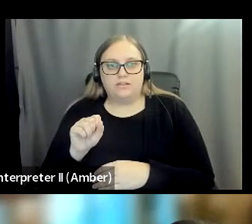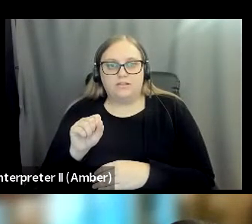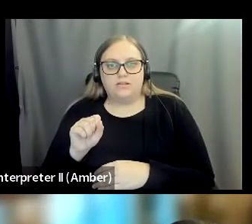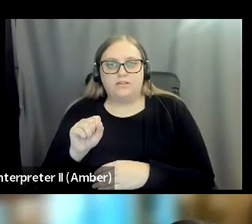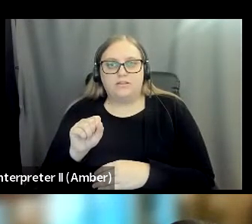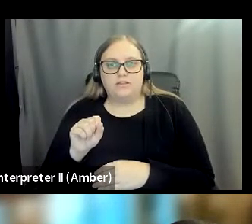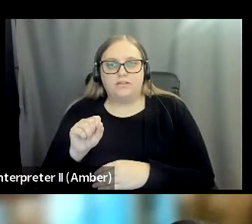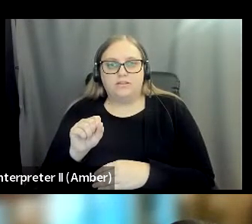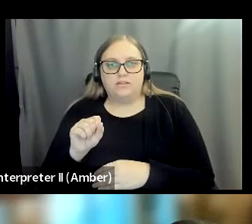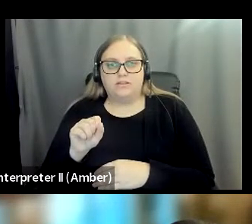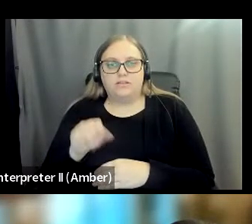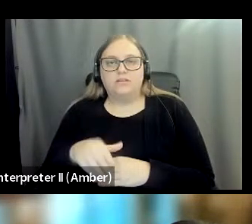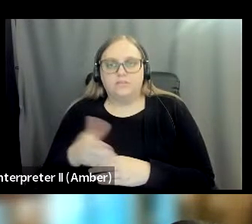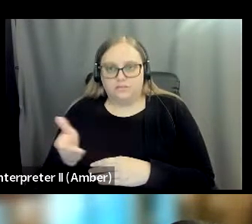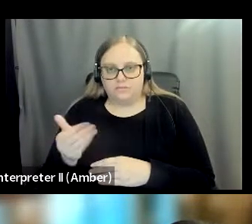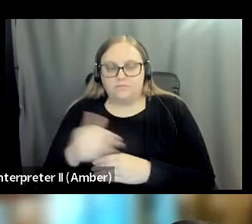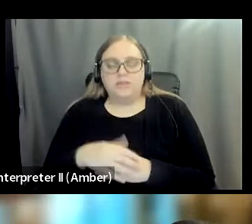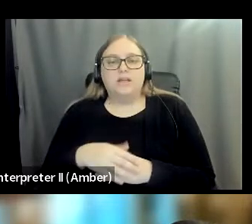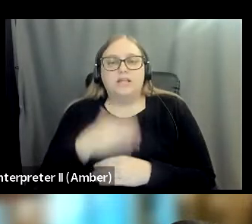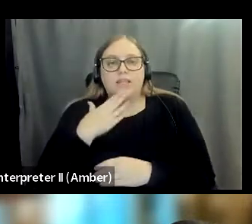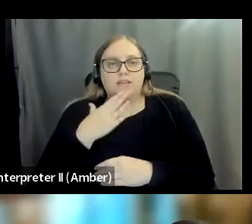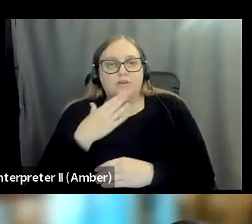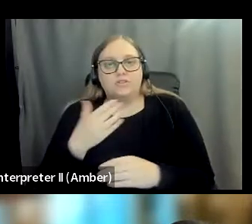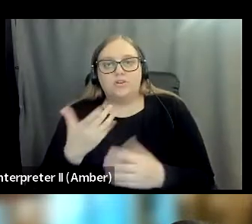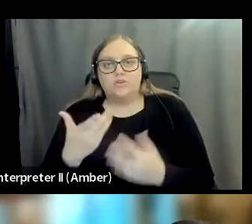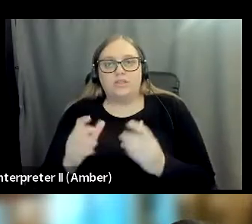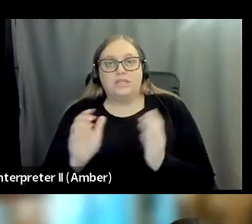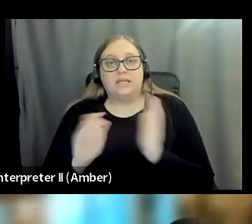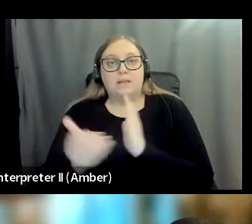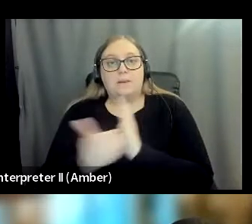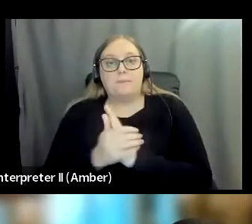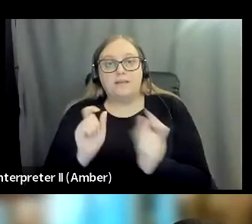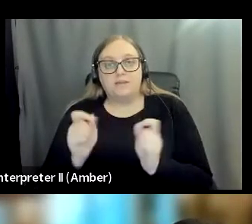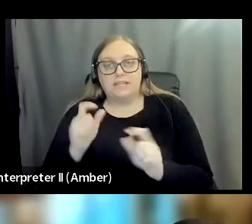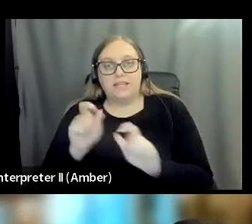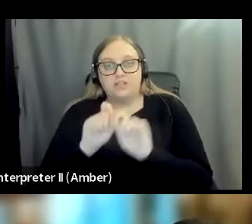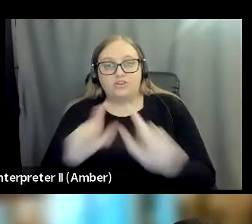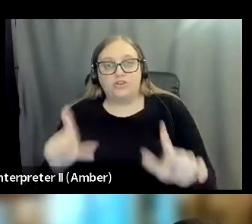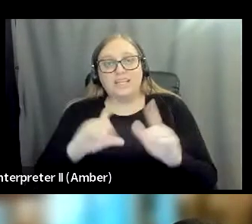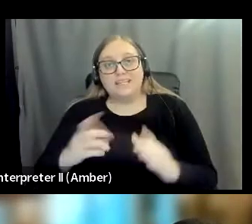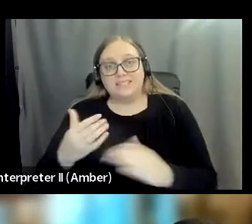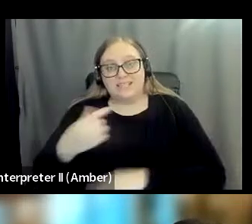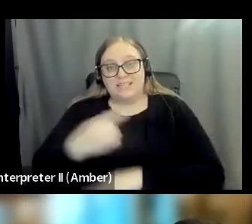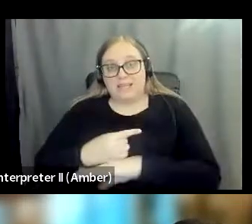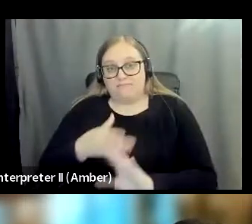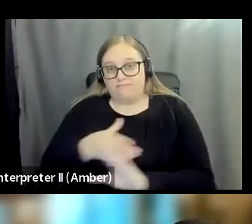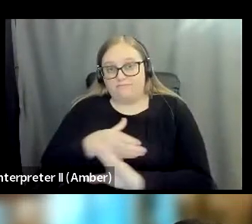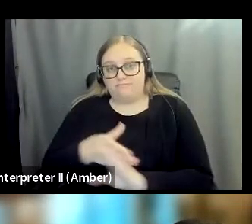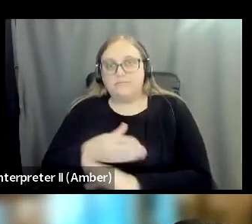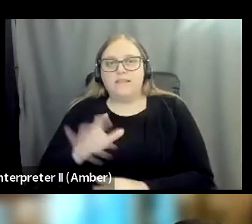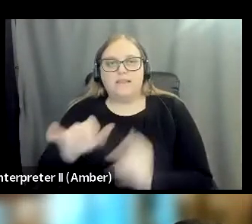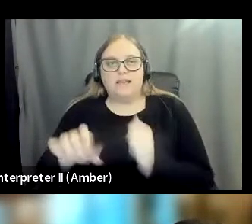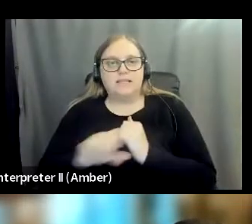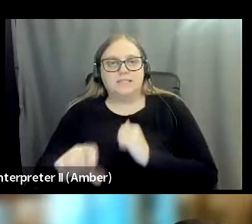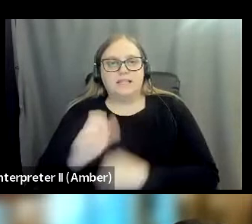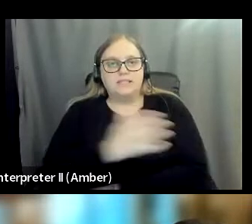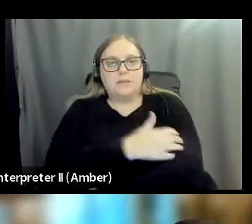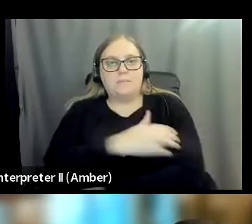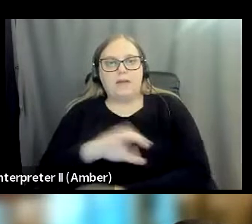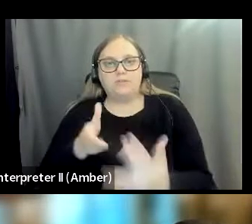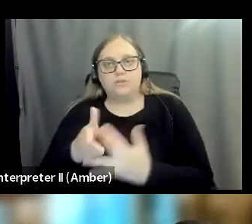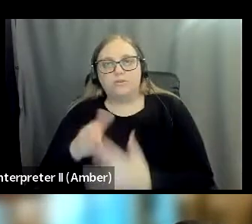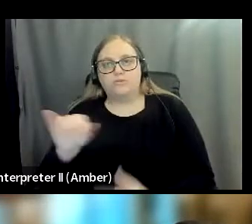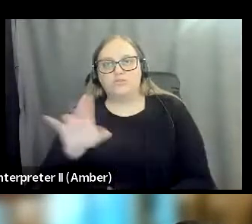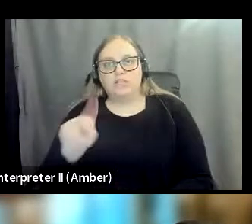30 seconds without objection. Thank you, Chairman. The amendment that I circulated earlier today would extend the powers through